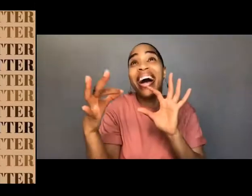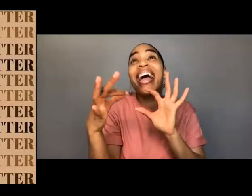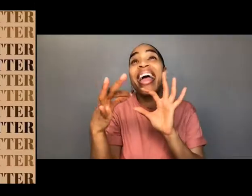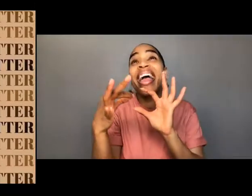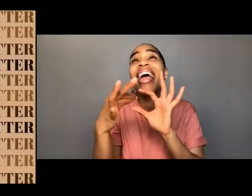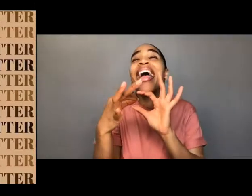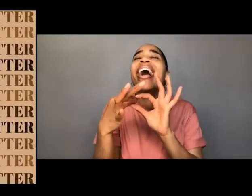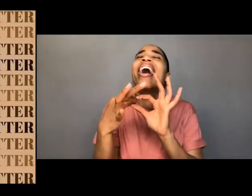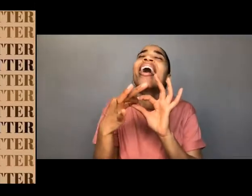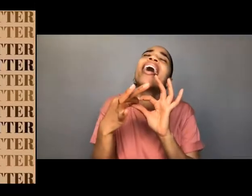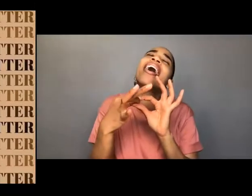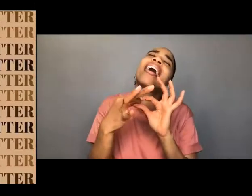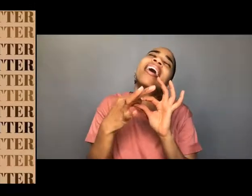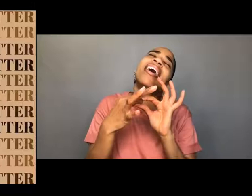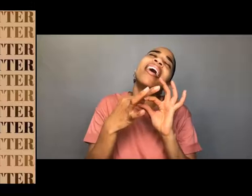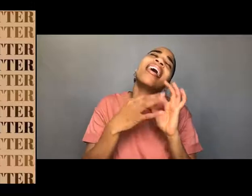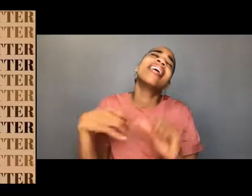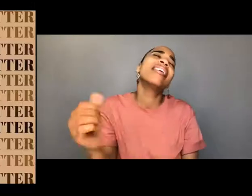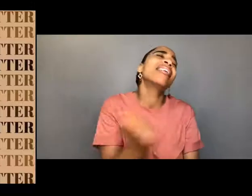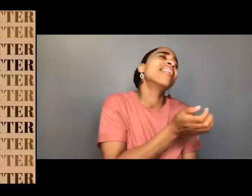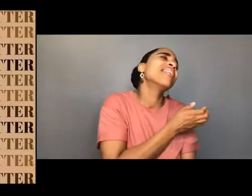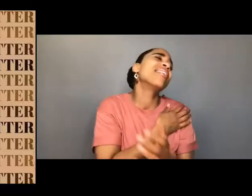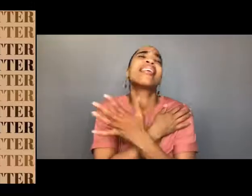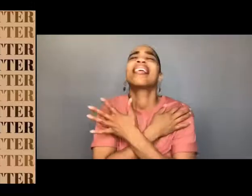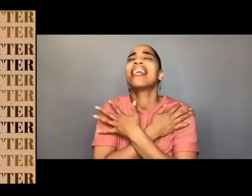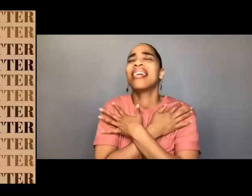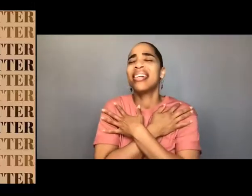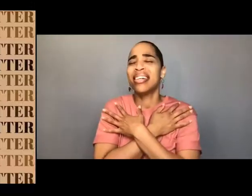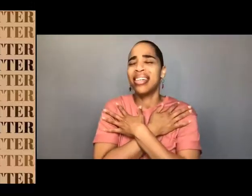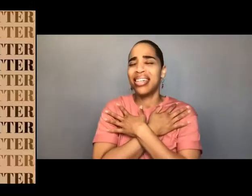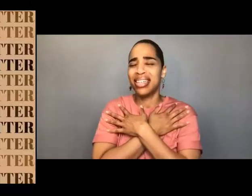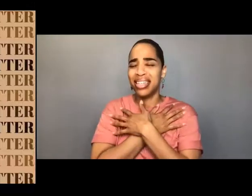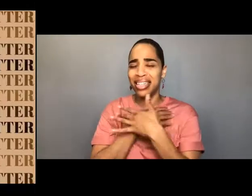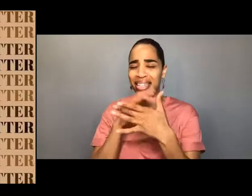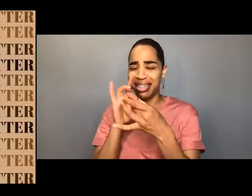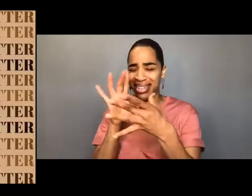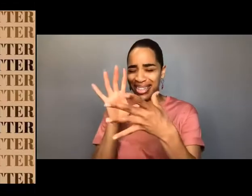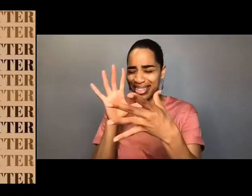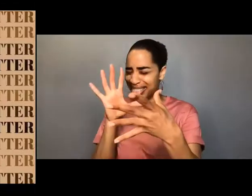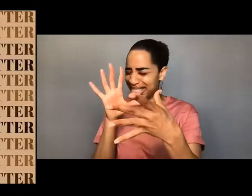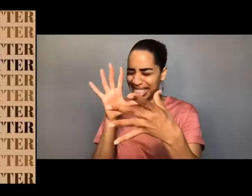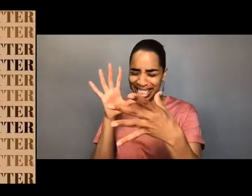your lips. Don't wanna let you out my